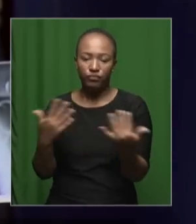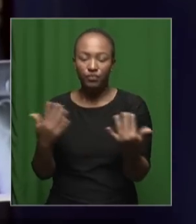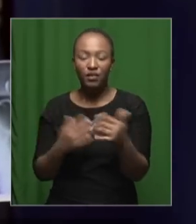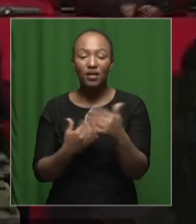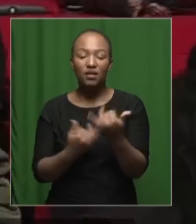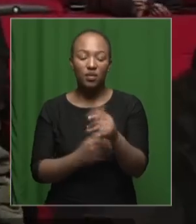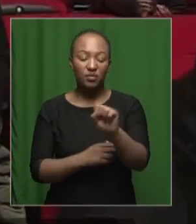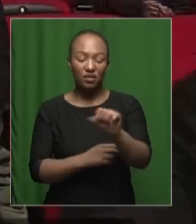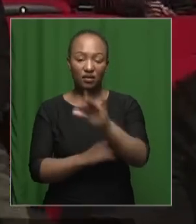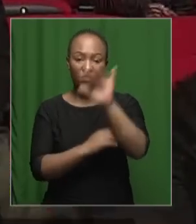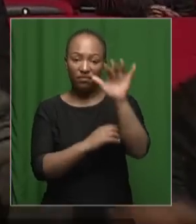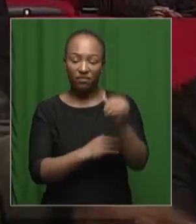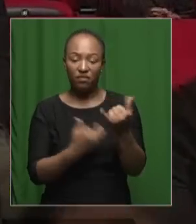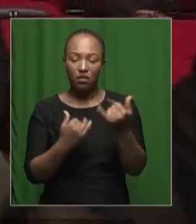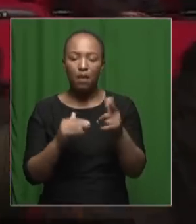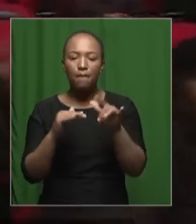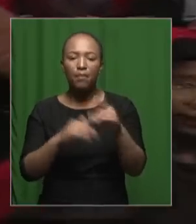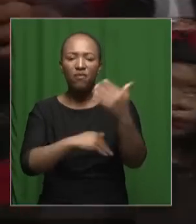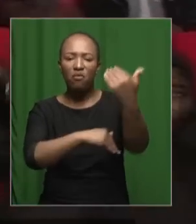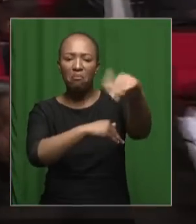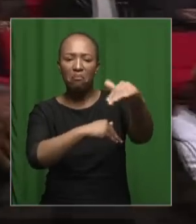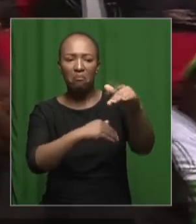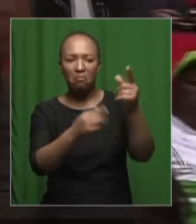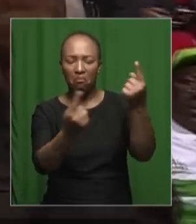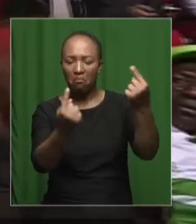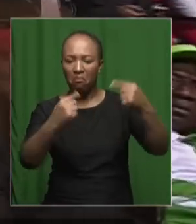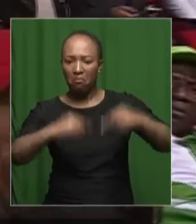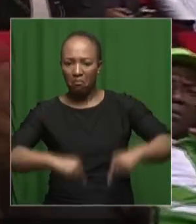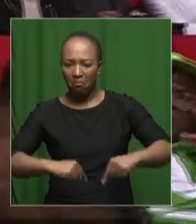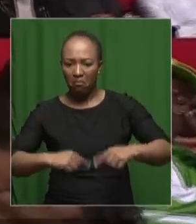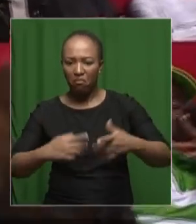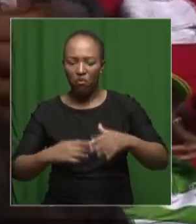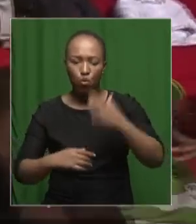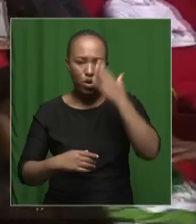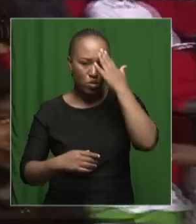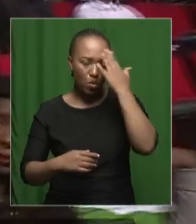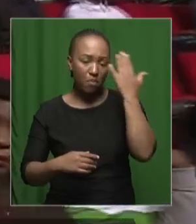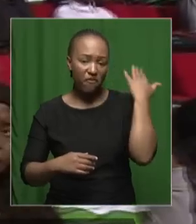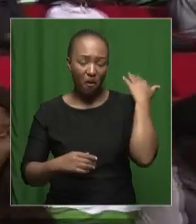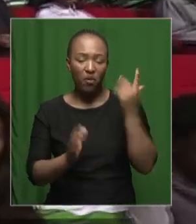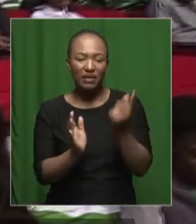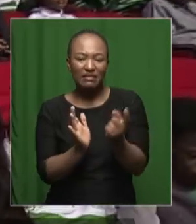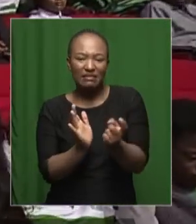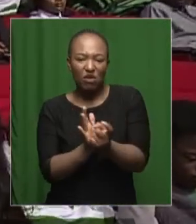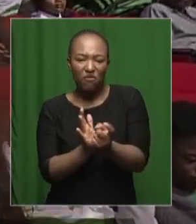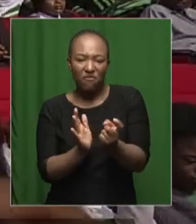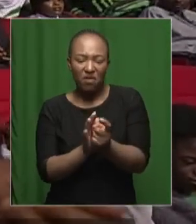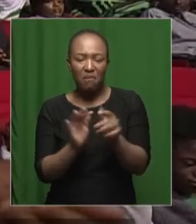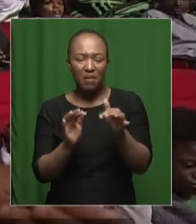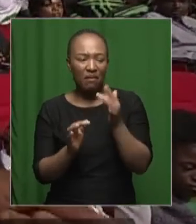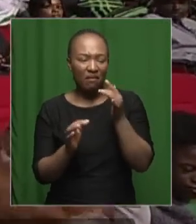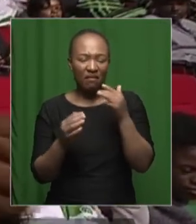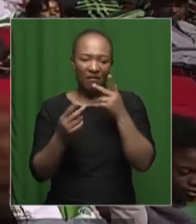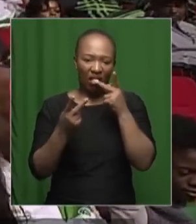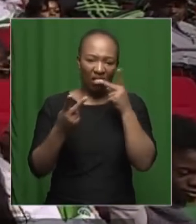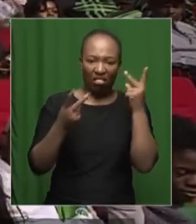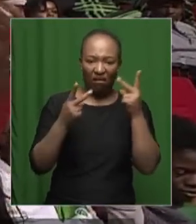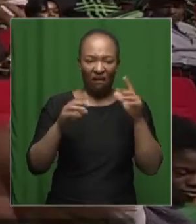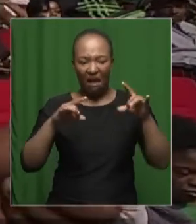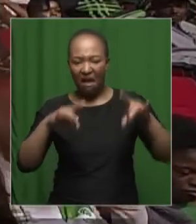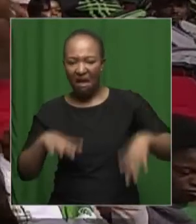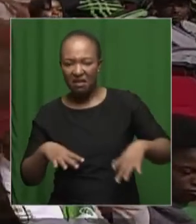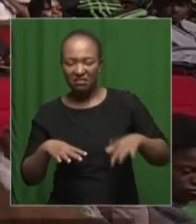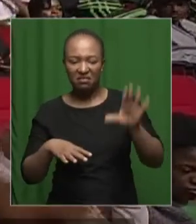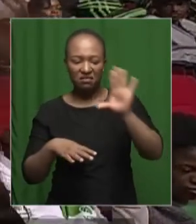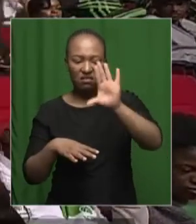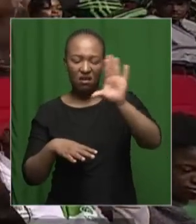about immigrants, right? We know that there have been a xenophobic attitude that have risen because of illegal or